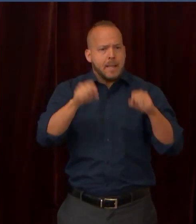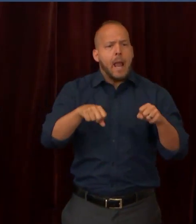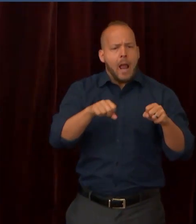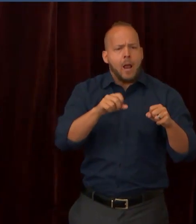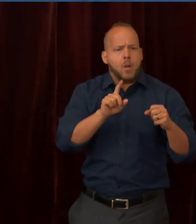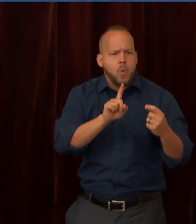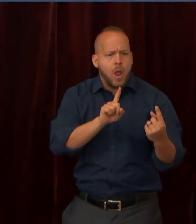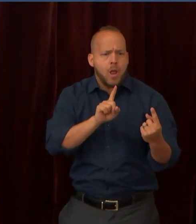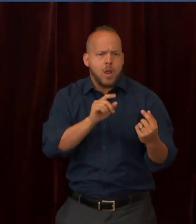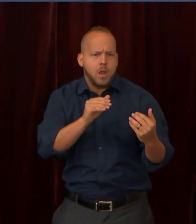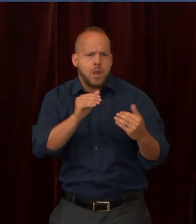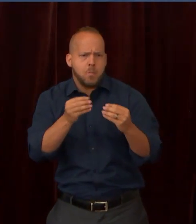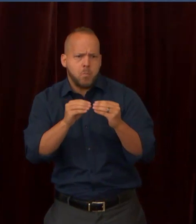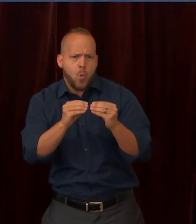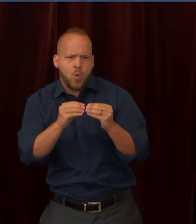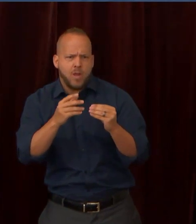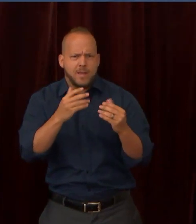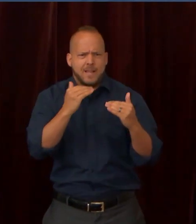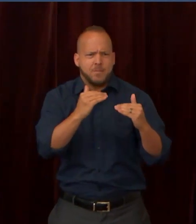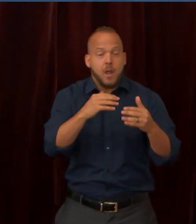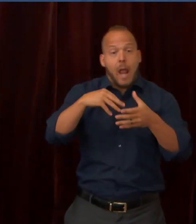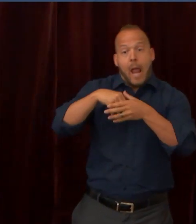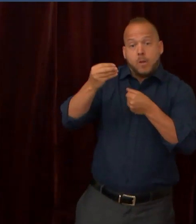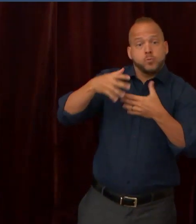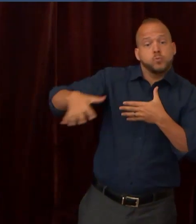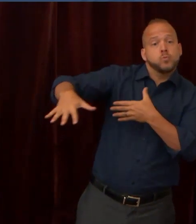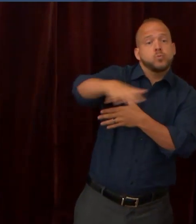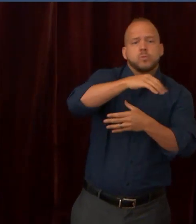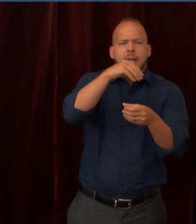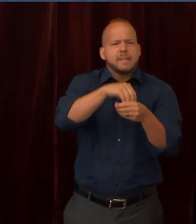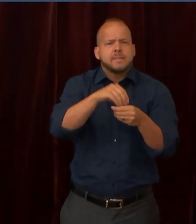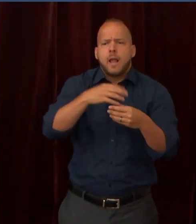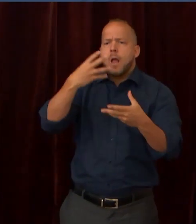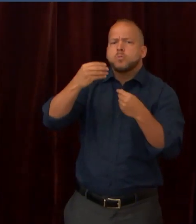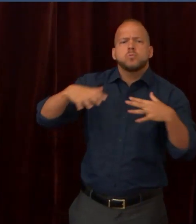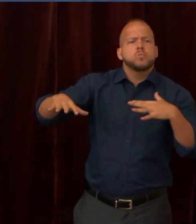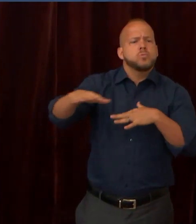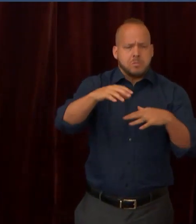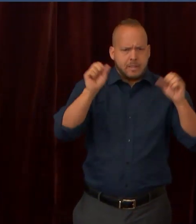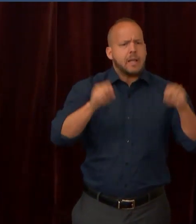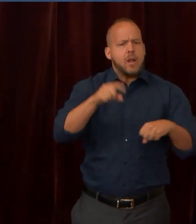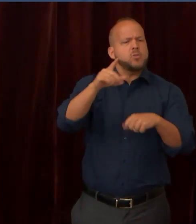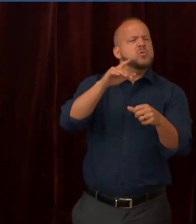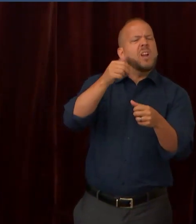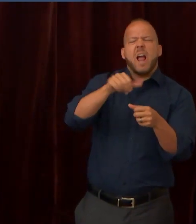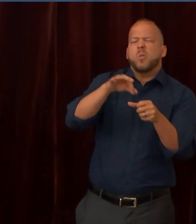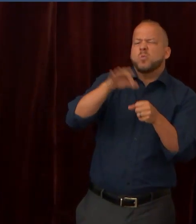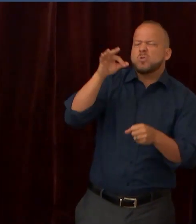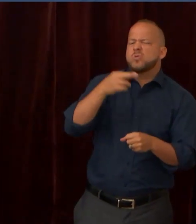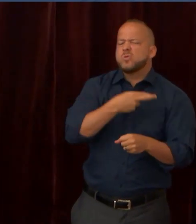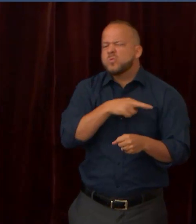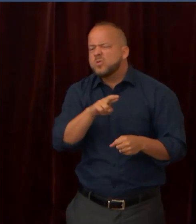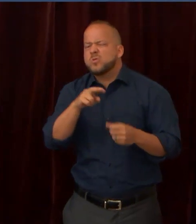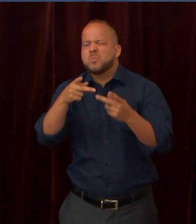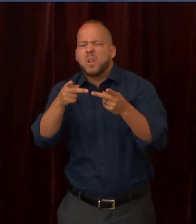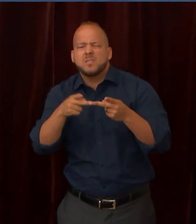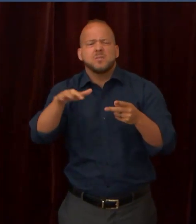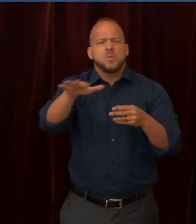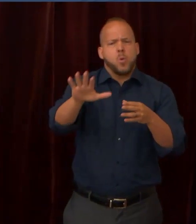the organization's property or immediately adjacent, up to 100 individuals using